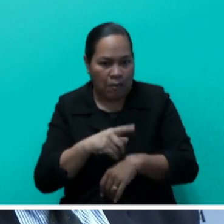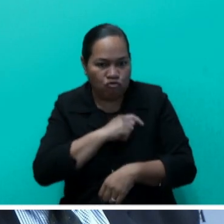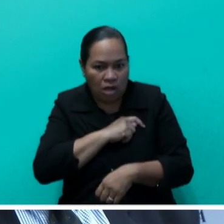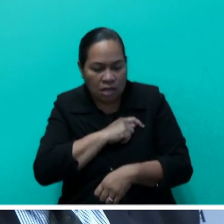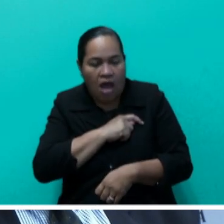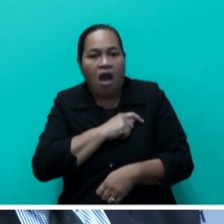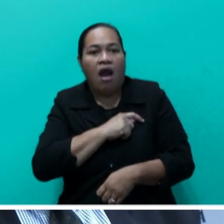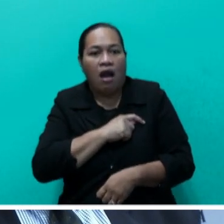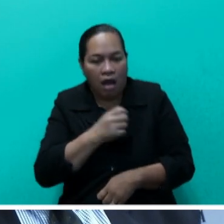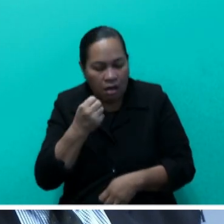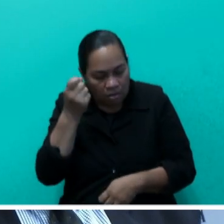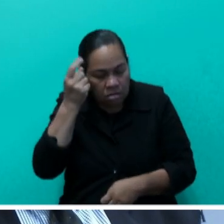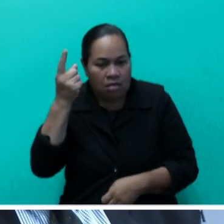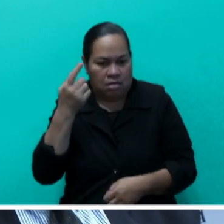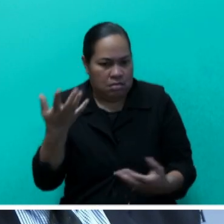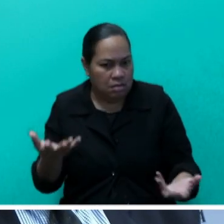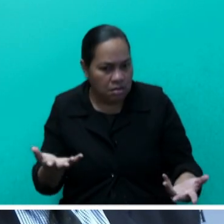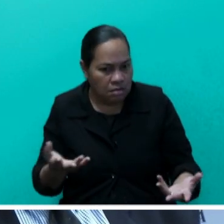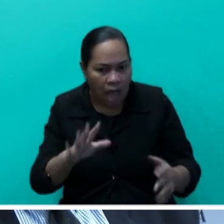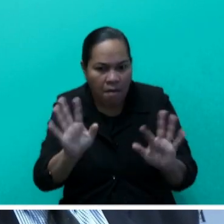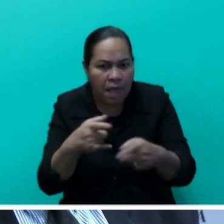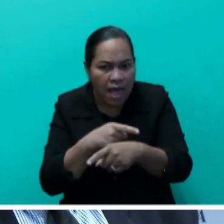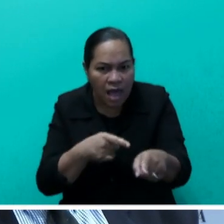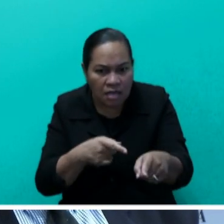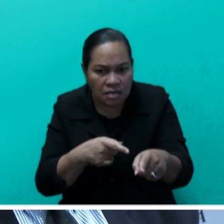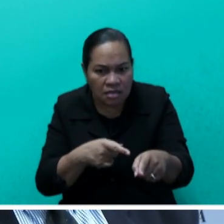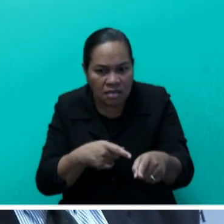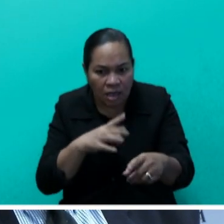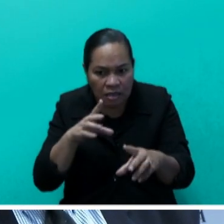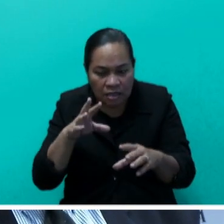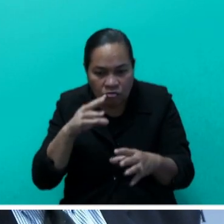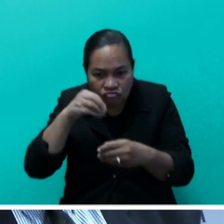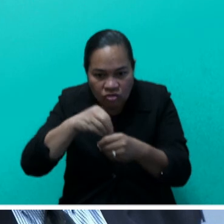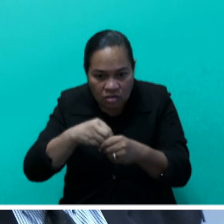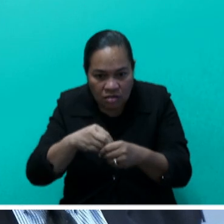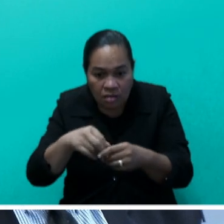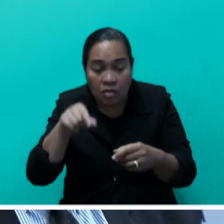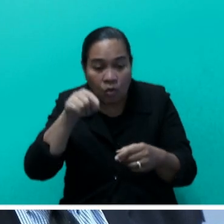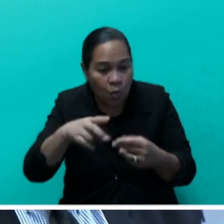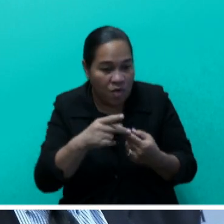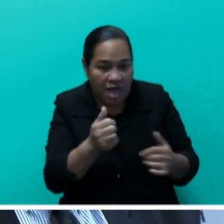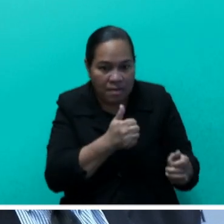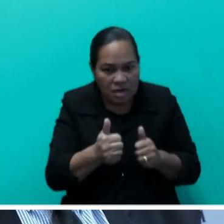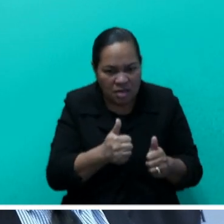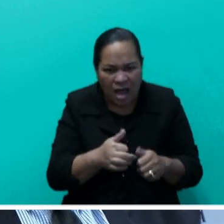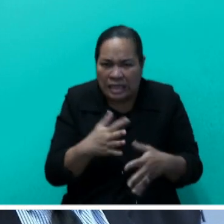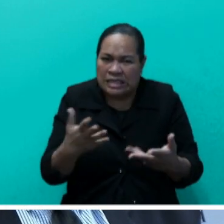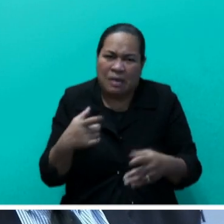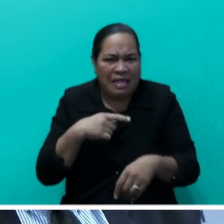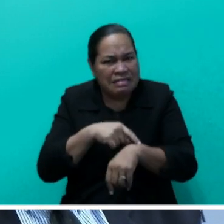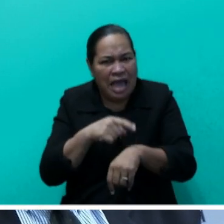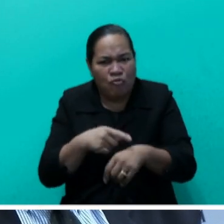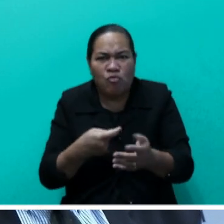aware that the players differed with the interim administrator on the timing of the